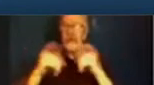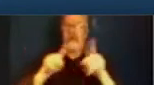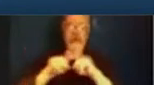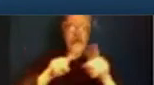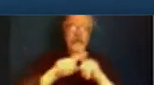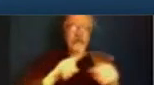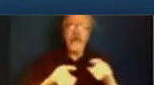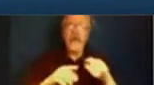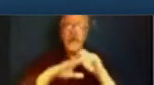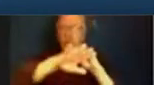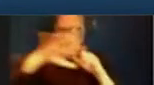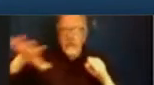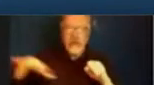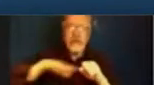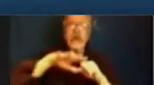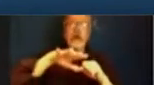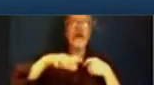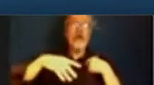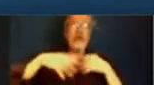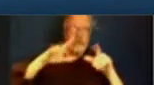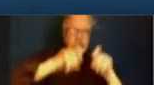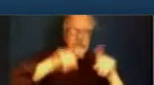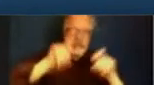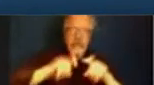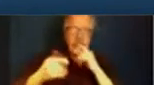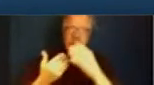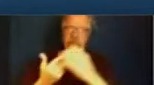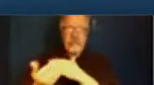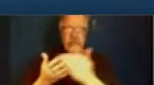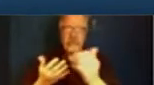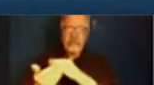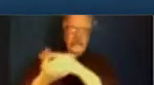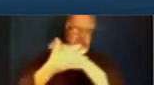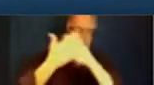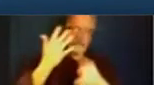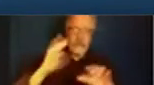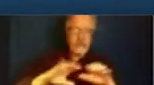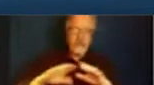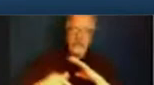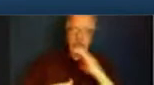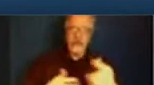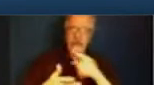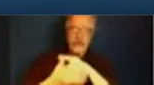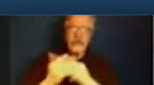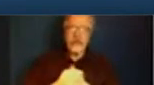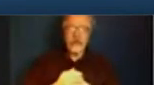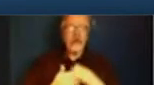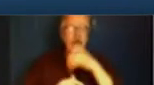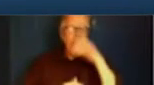good. And there was a second part of your question, which I can't recall.